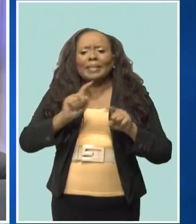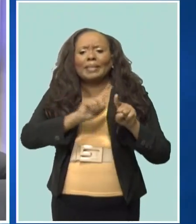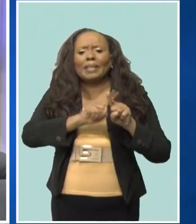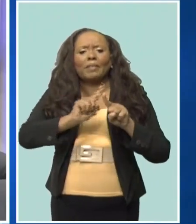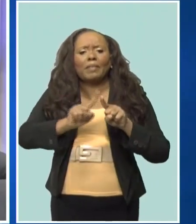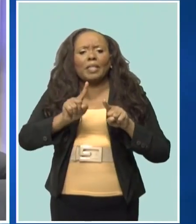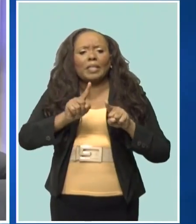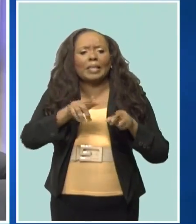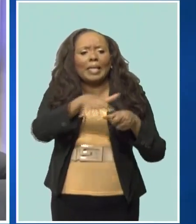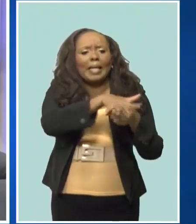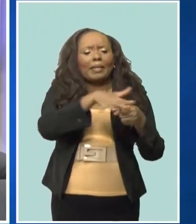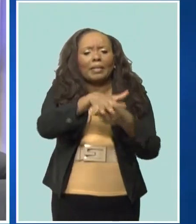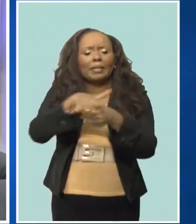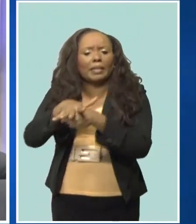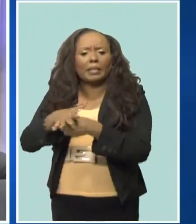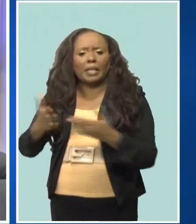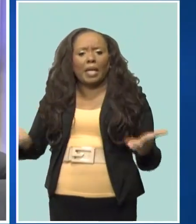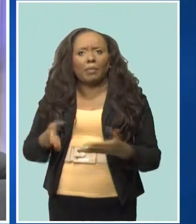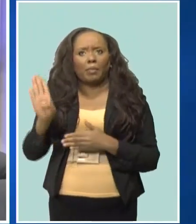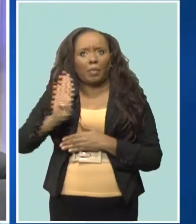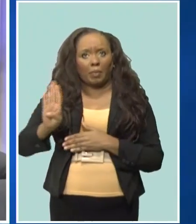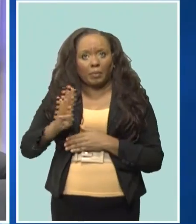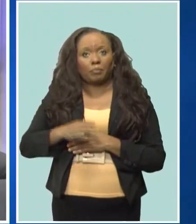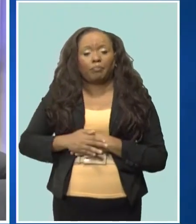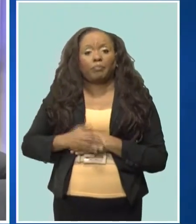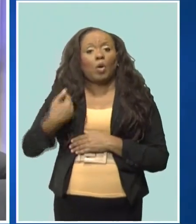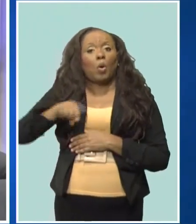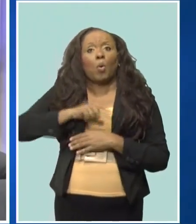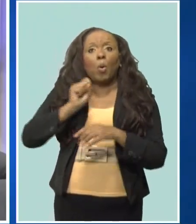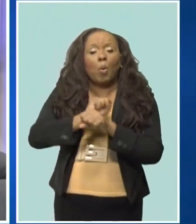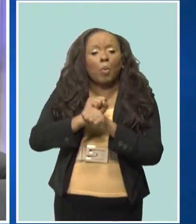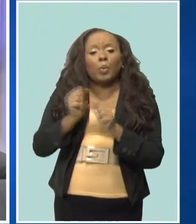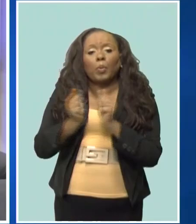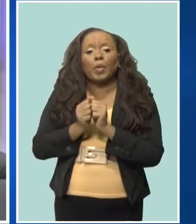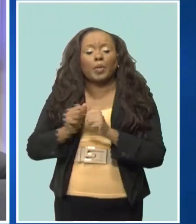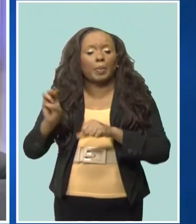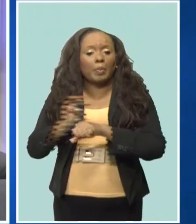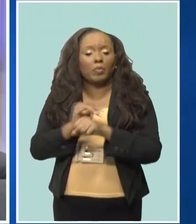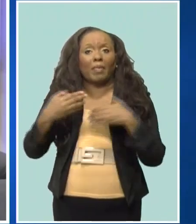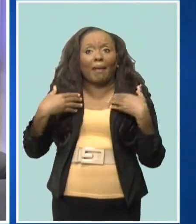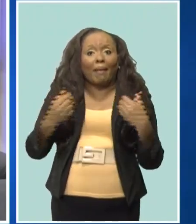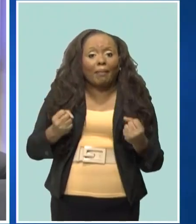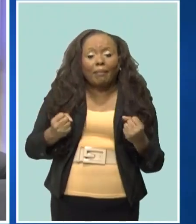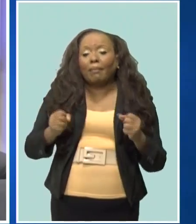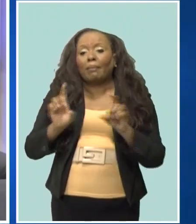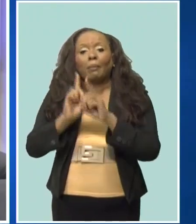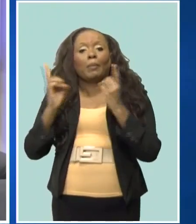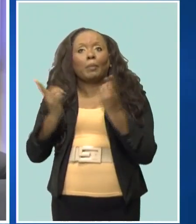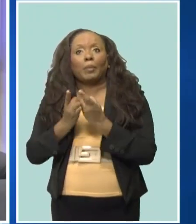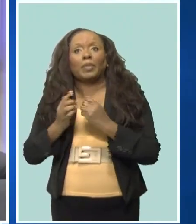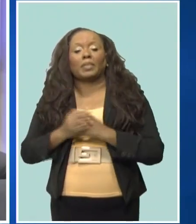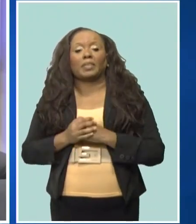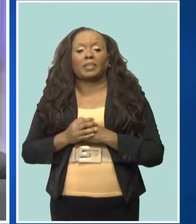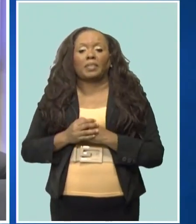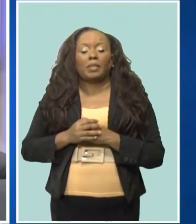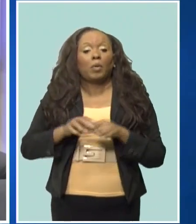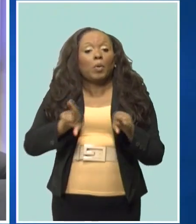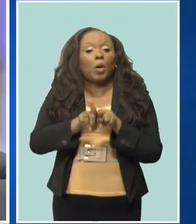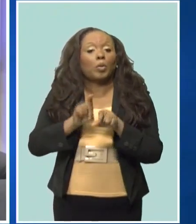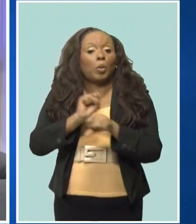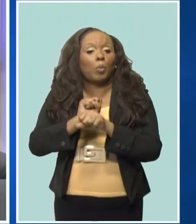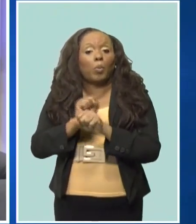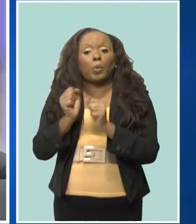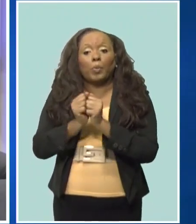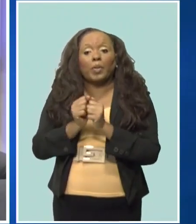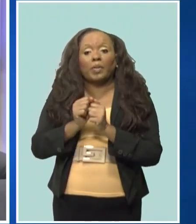Barbados. We are working with the people from the Ministry of Health, the Health Environmental Department, and Vector Control Unit, and the people